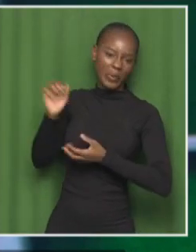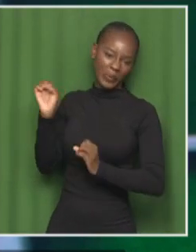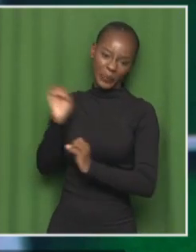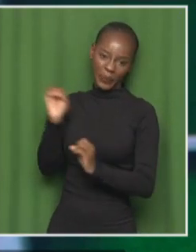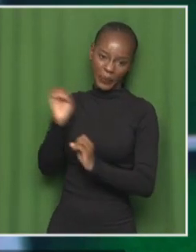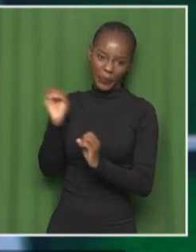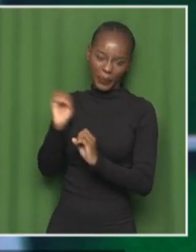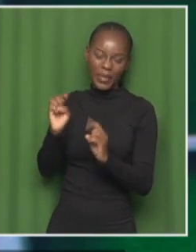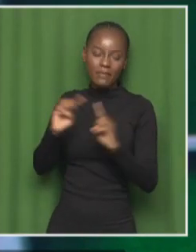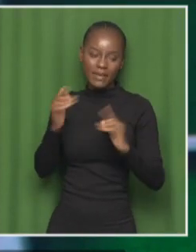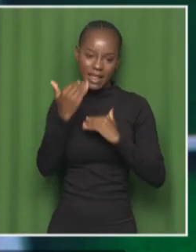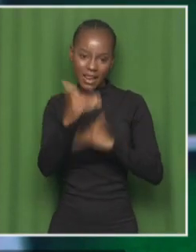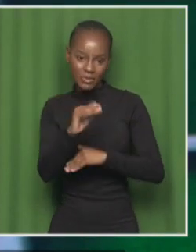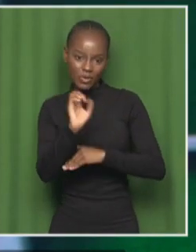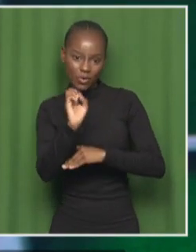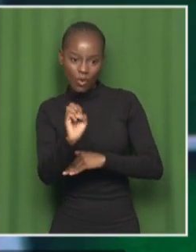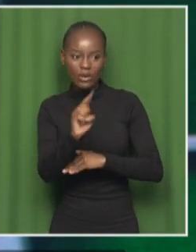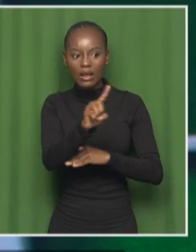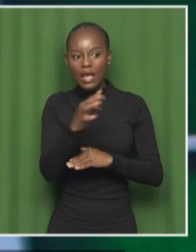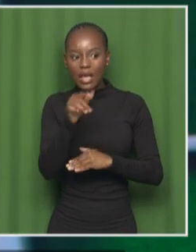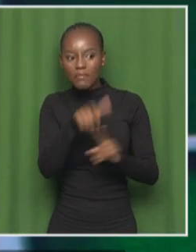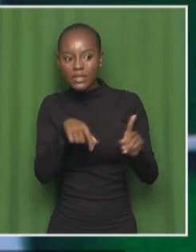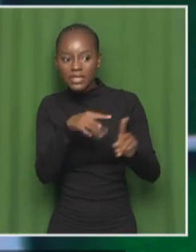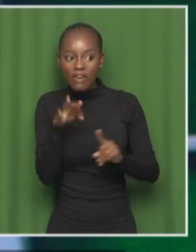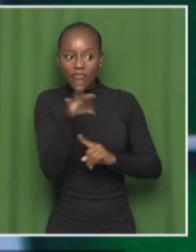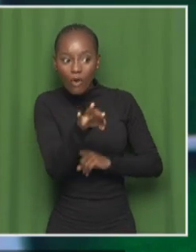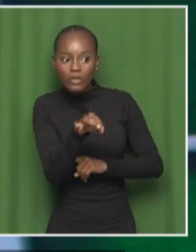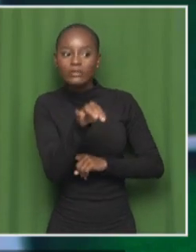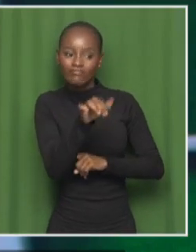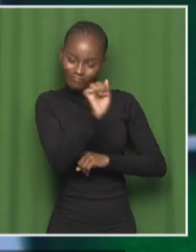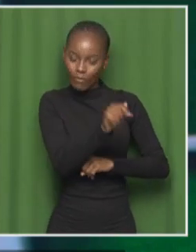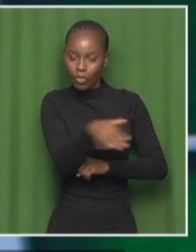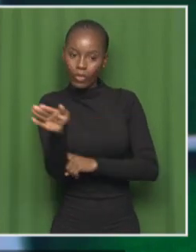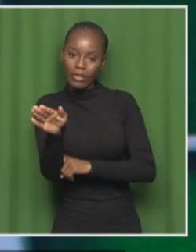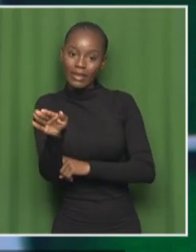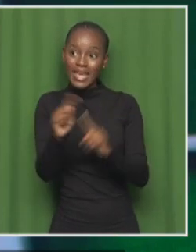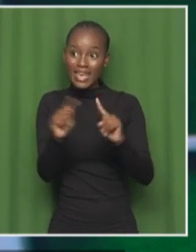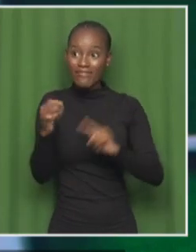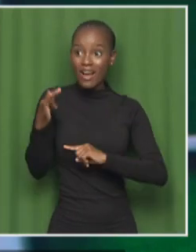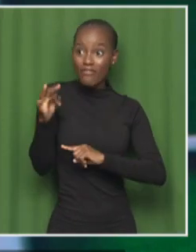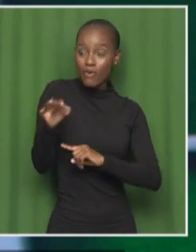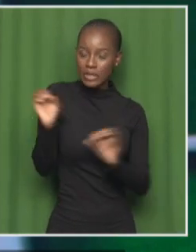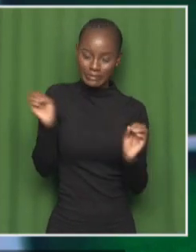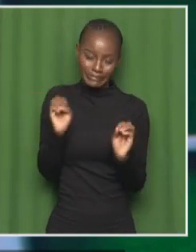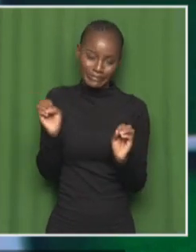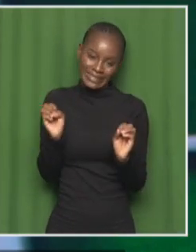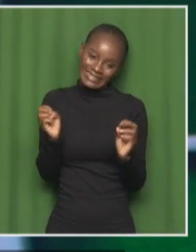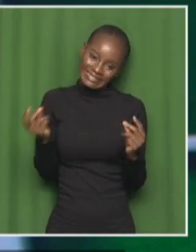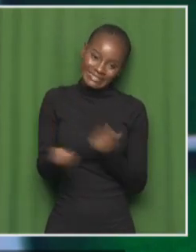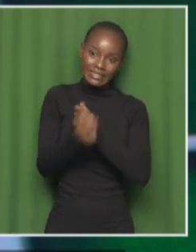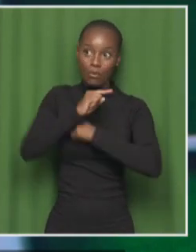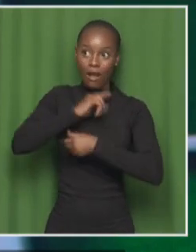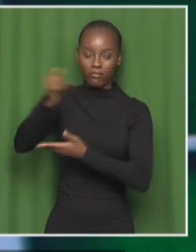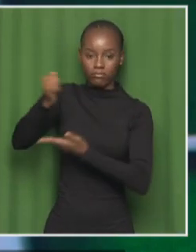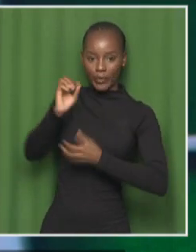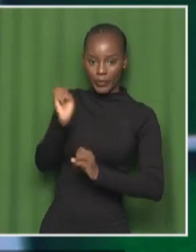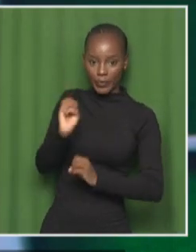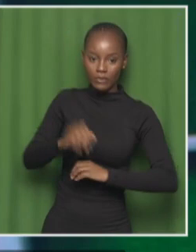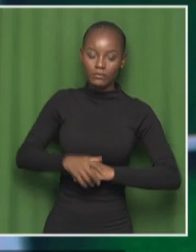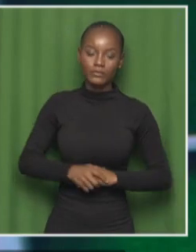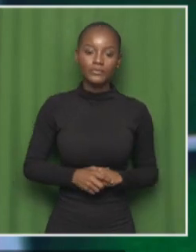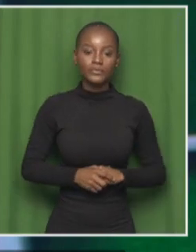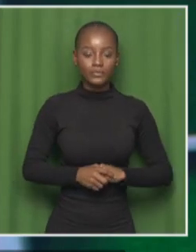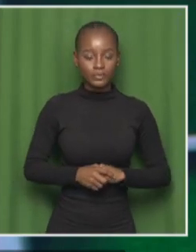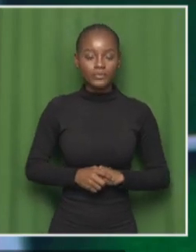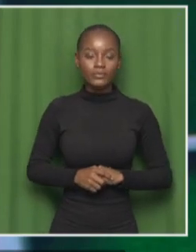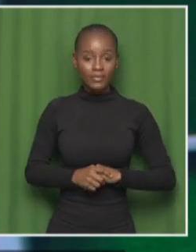a restriction on who can afford it. But it's where people appeared on the ratings, and I